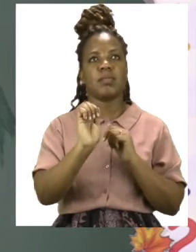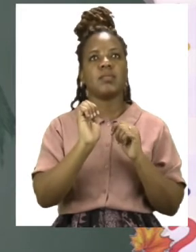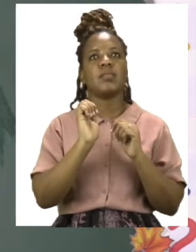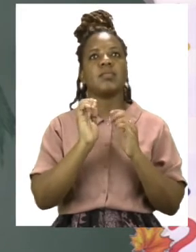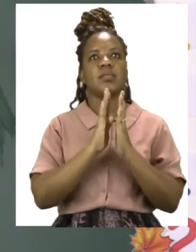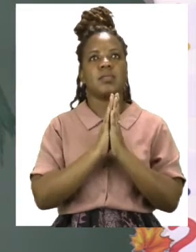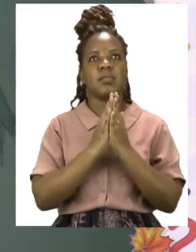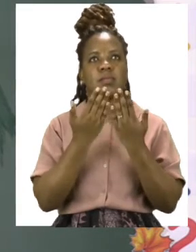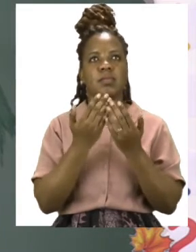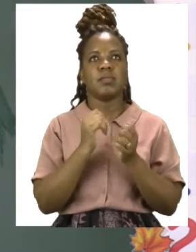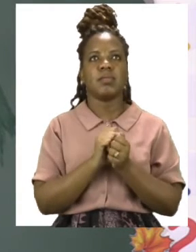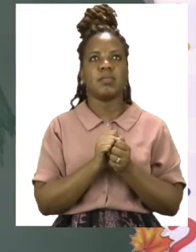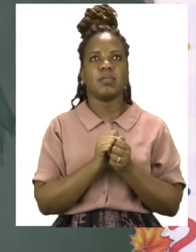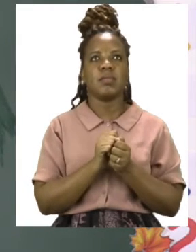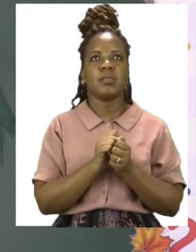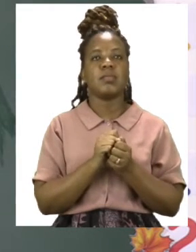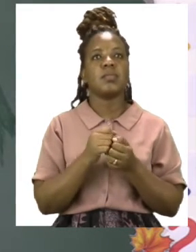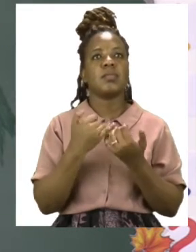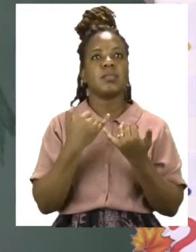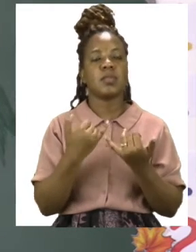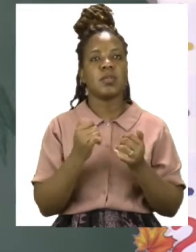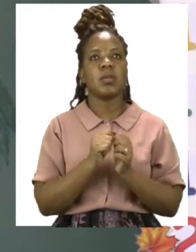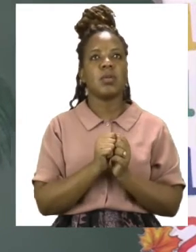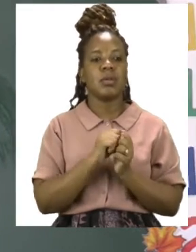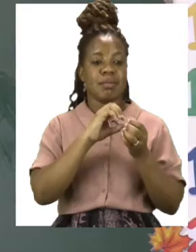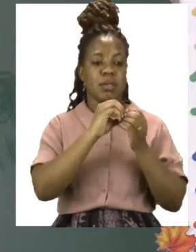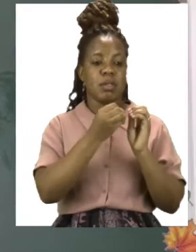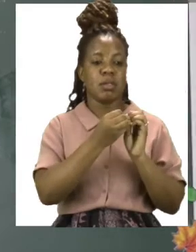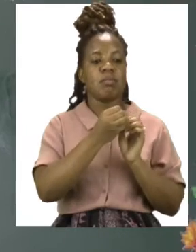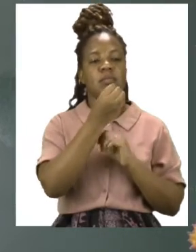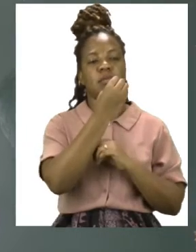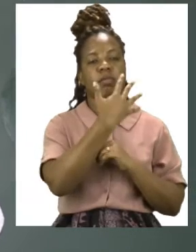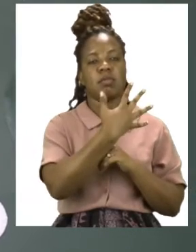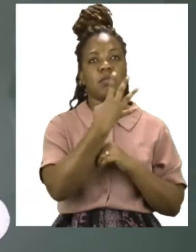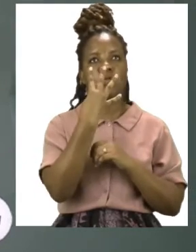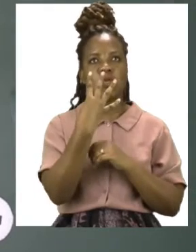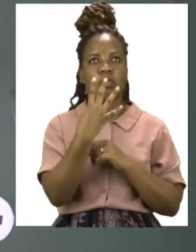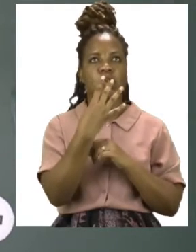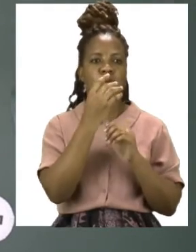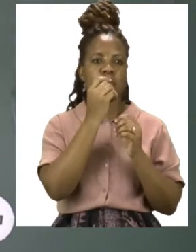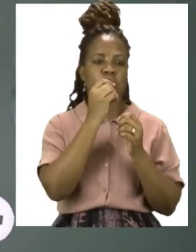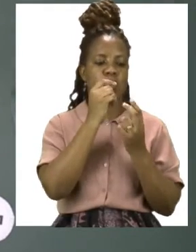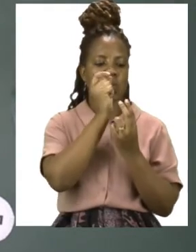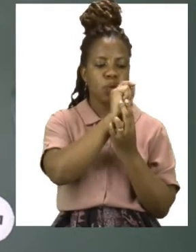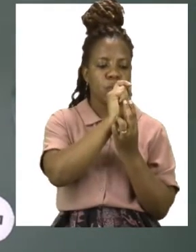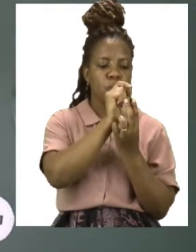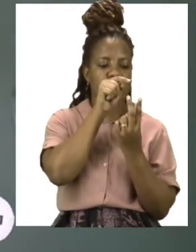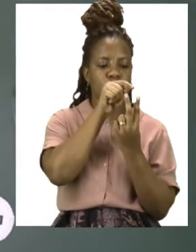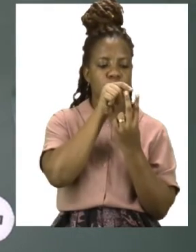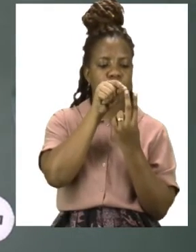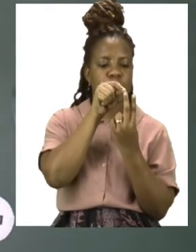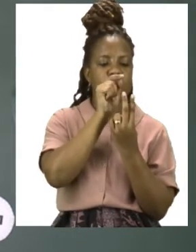do is mark my tens, which is on top of my 5, and then mark